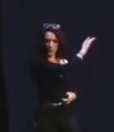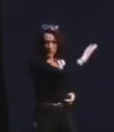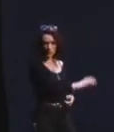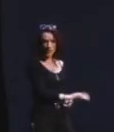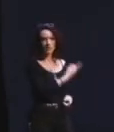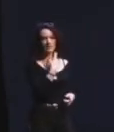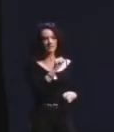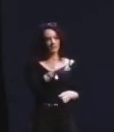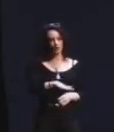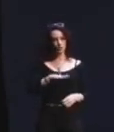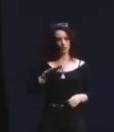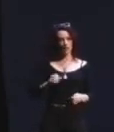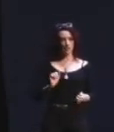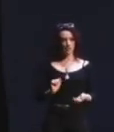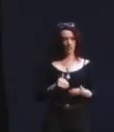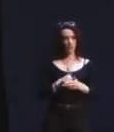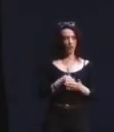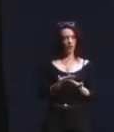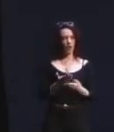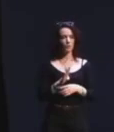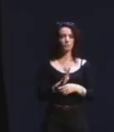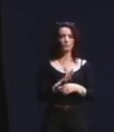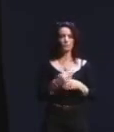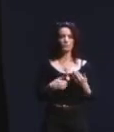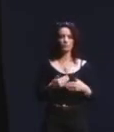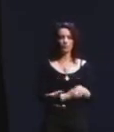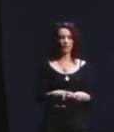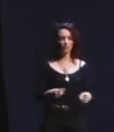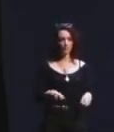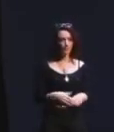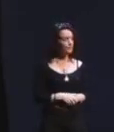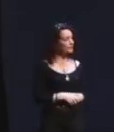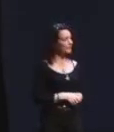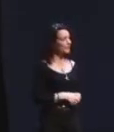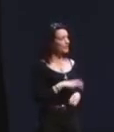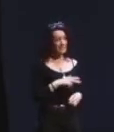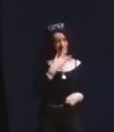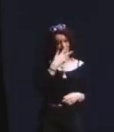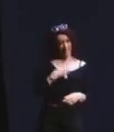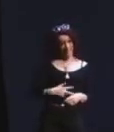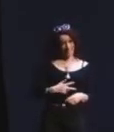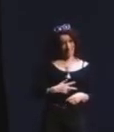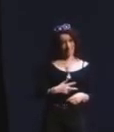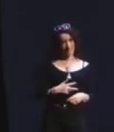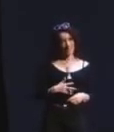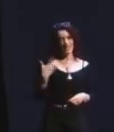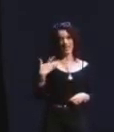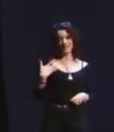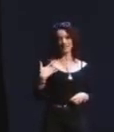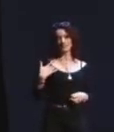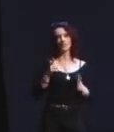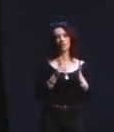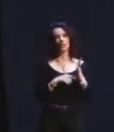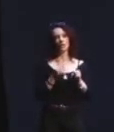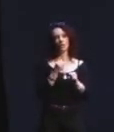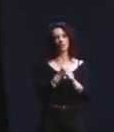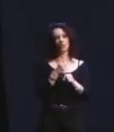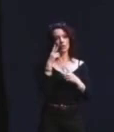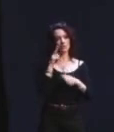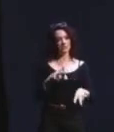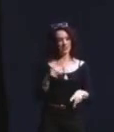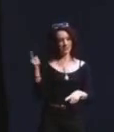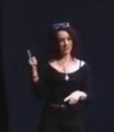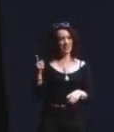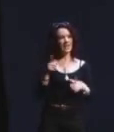the children on our music programs. Mohammed is 8 years old. He lives in Longsight, just up the road. He